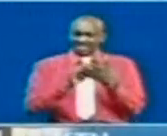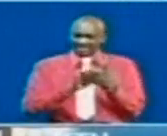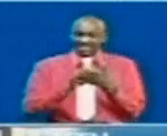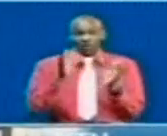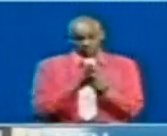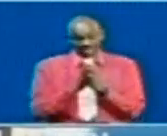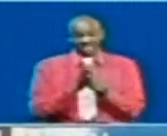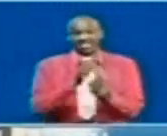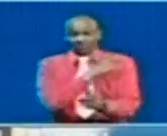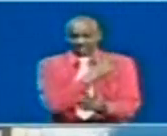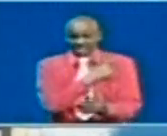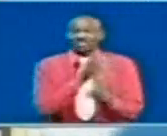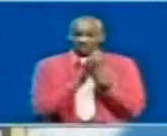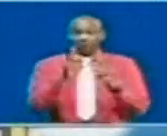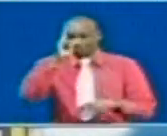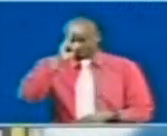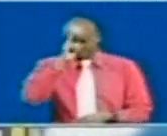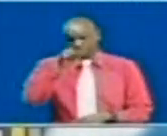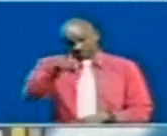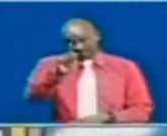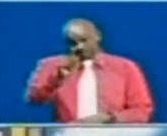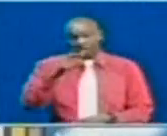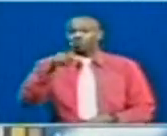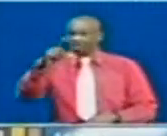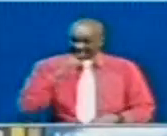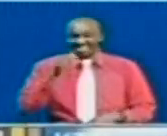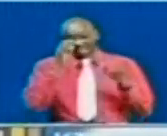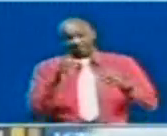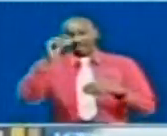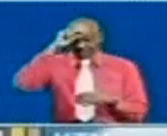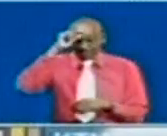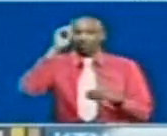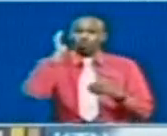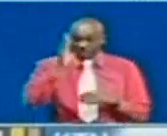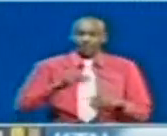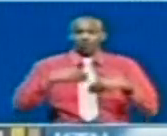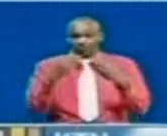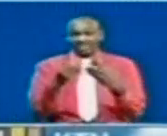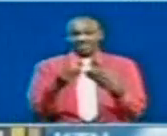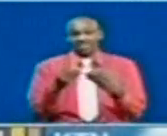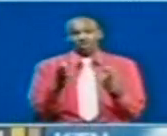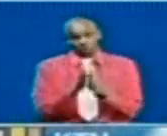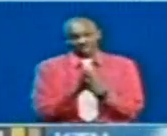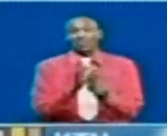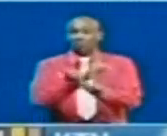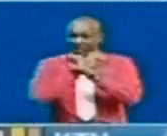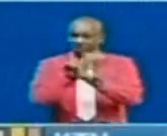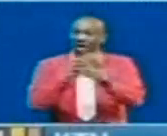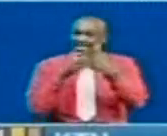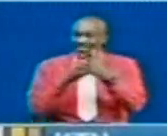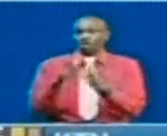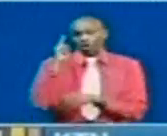and Inspector General of Police to tell us if the government will provide us with protection against Ahmed